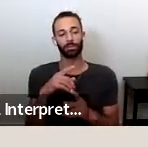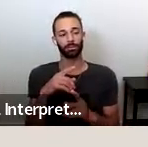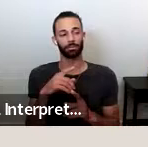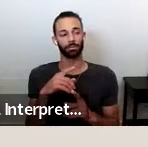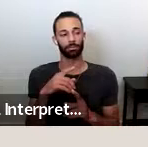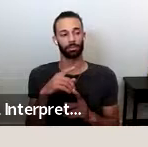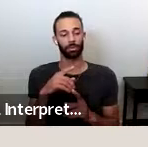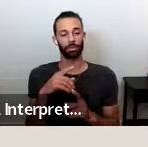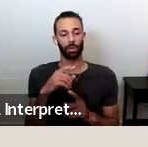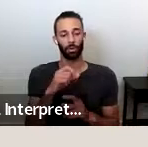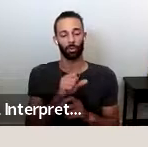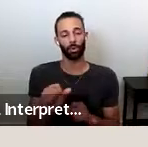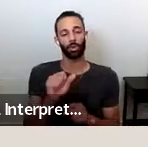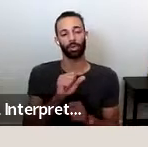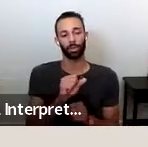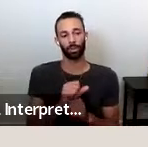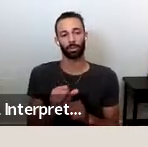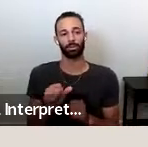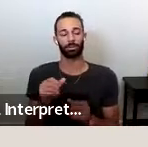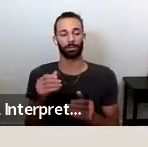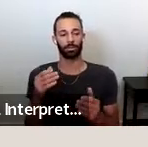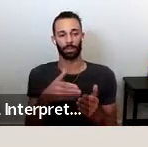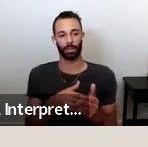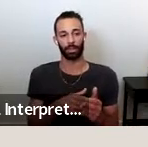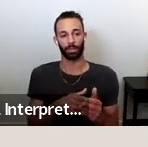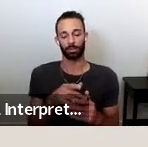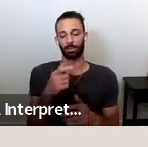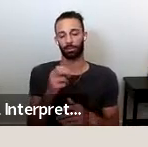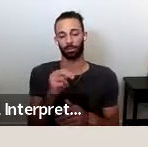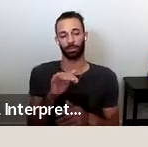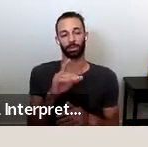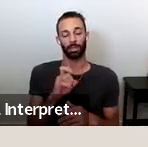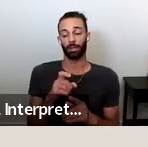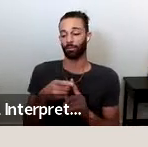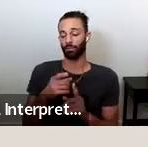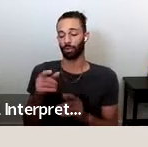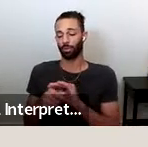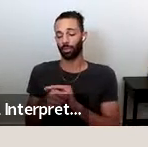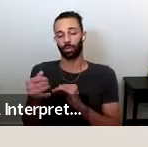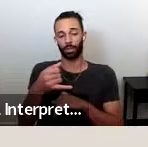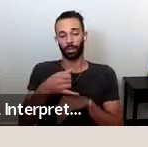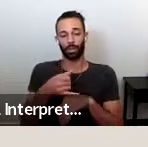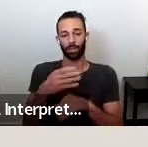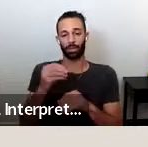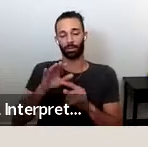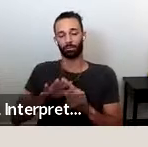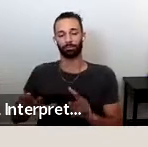genocide of Black and Native communities across Turtle Island and the globe.